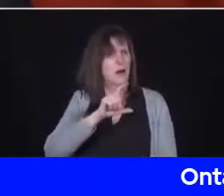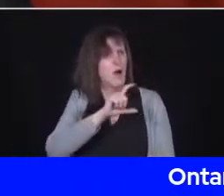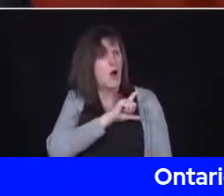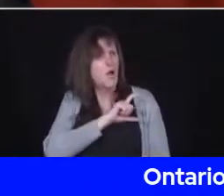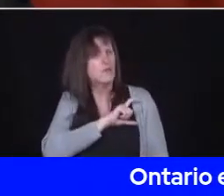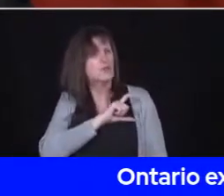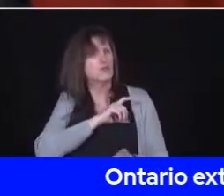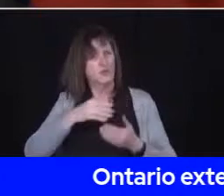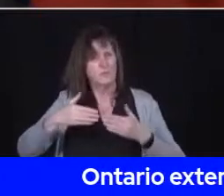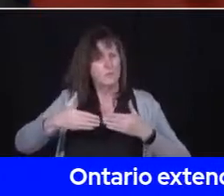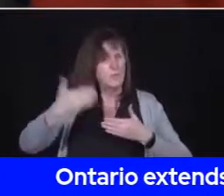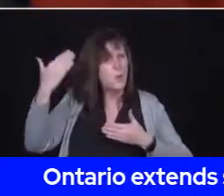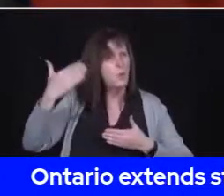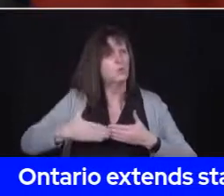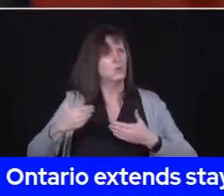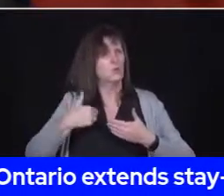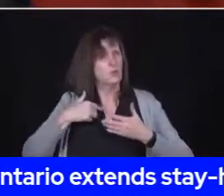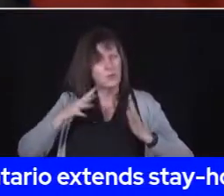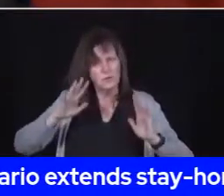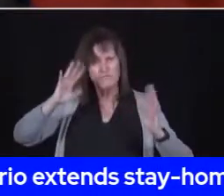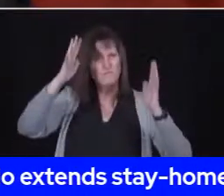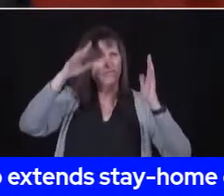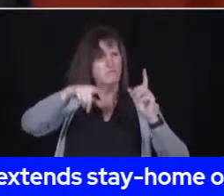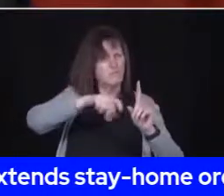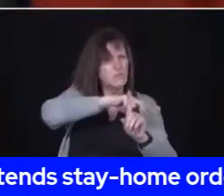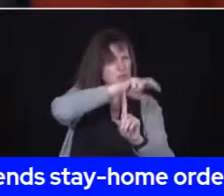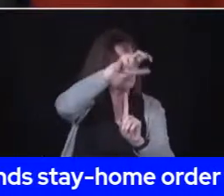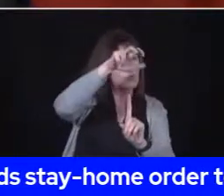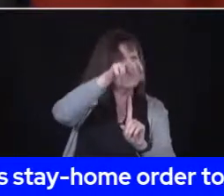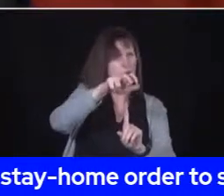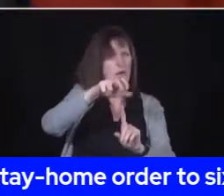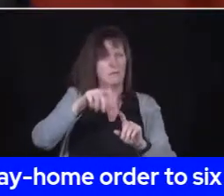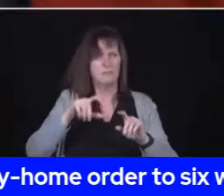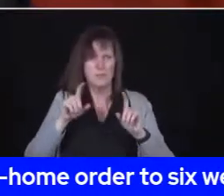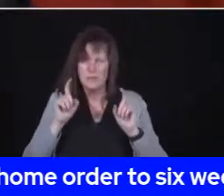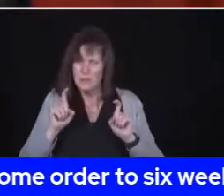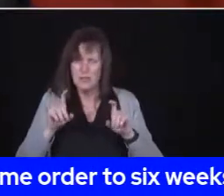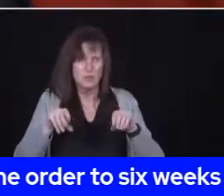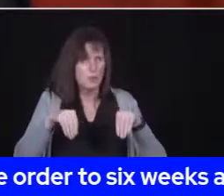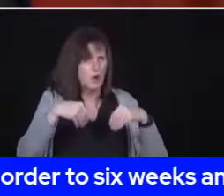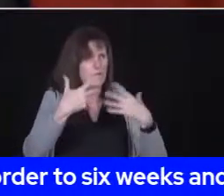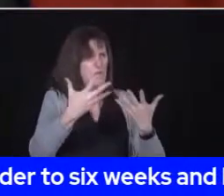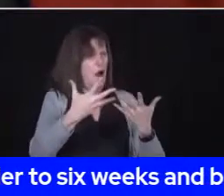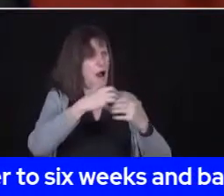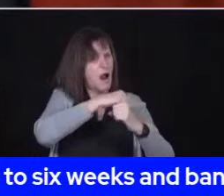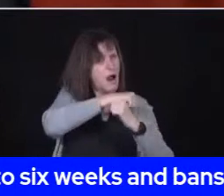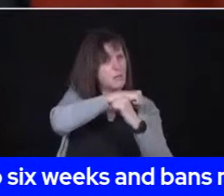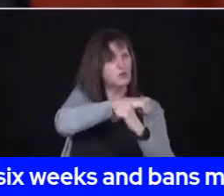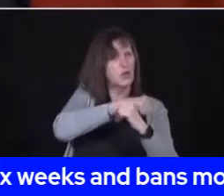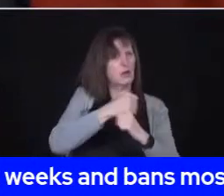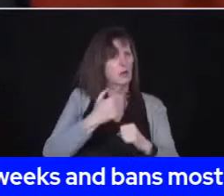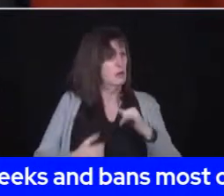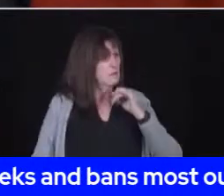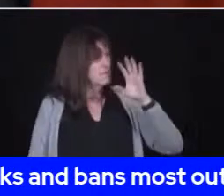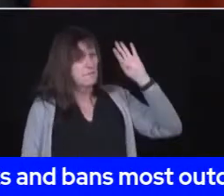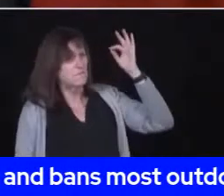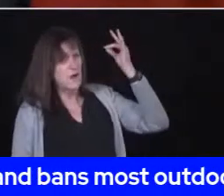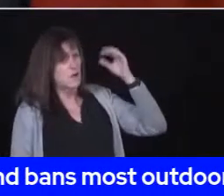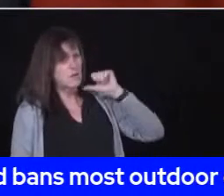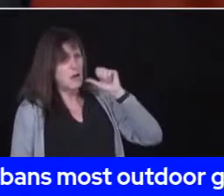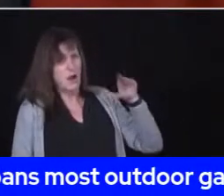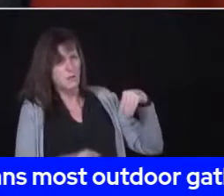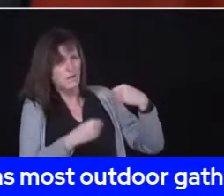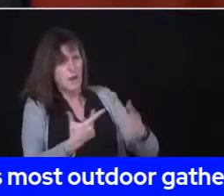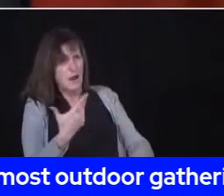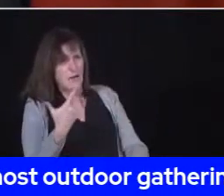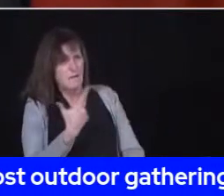champions, and they need to be protected. And if the federal government doesn't get them vaccinated, we need to, because they're